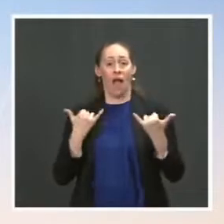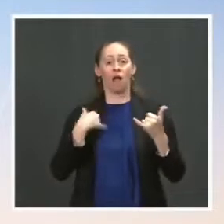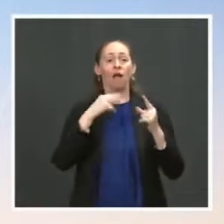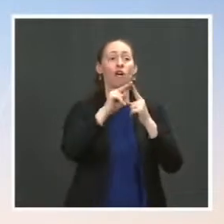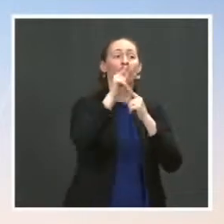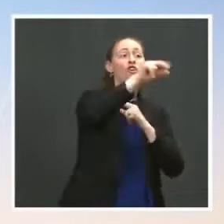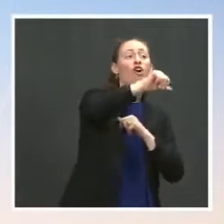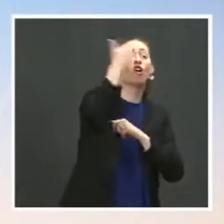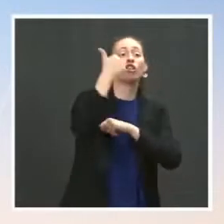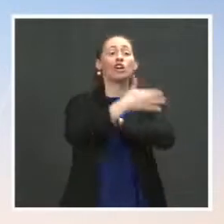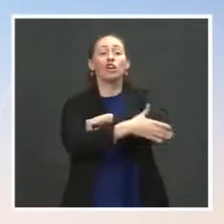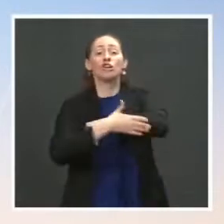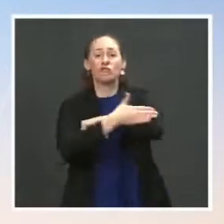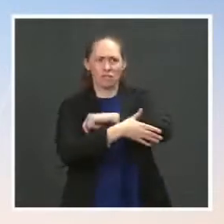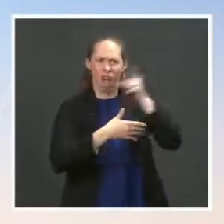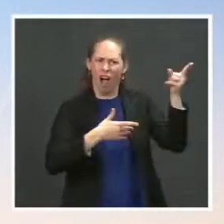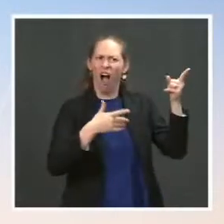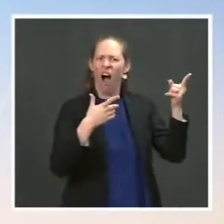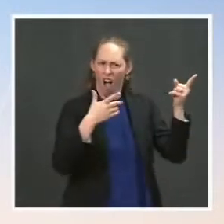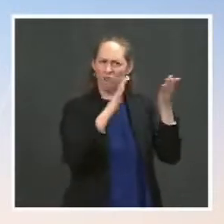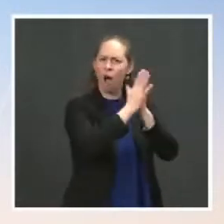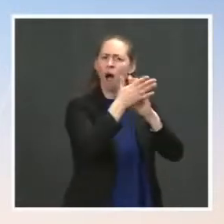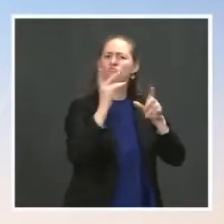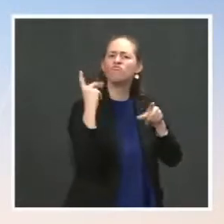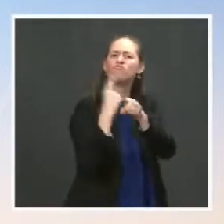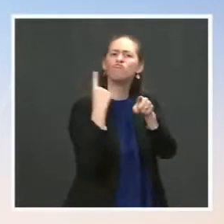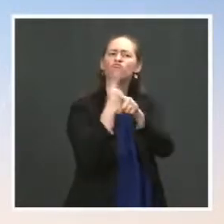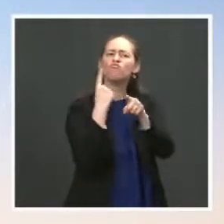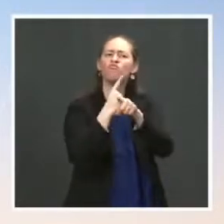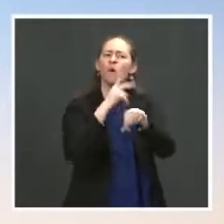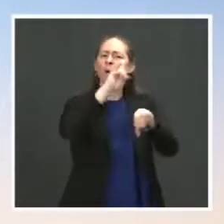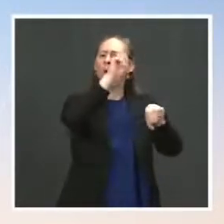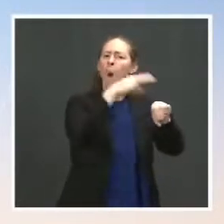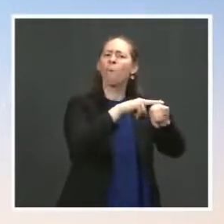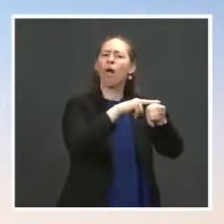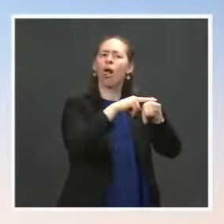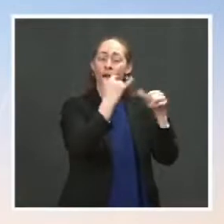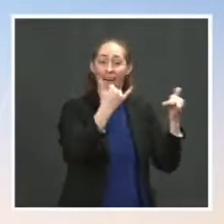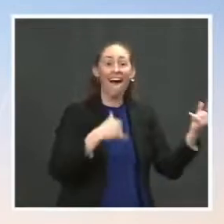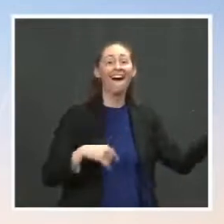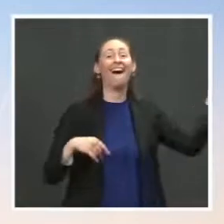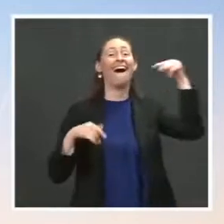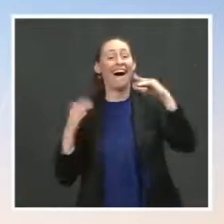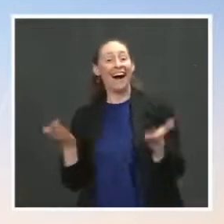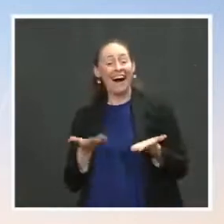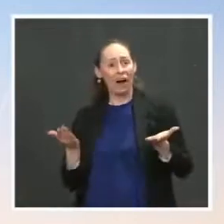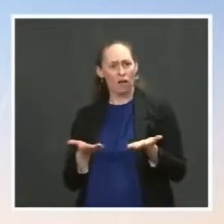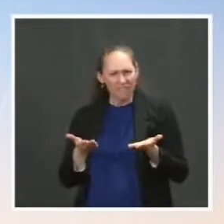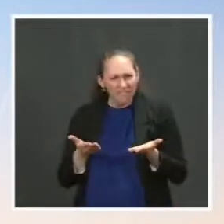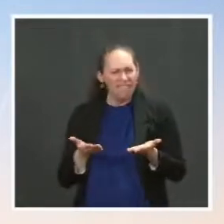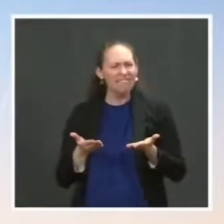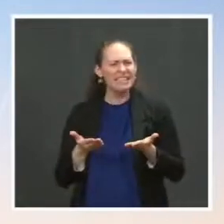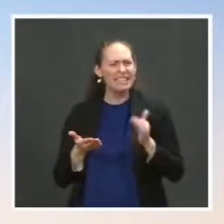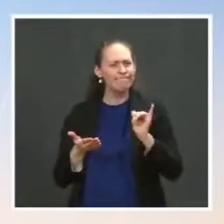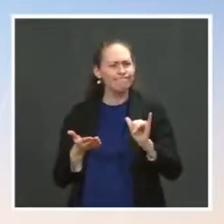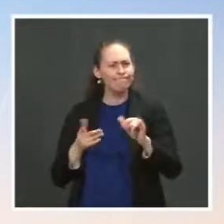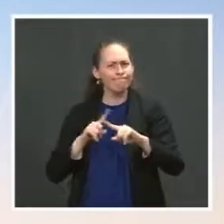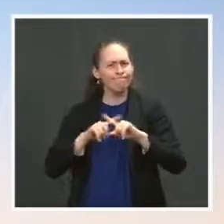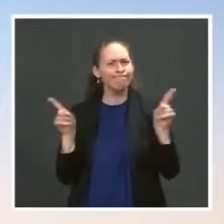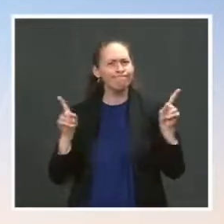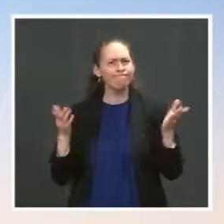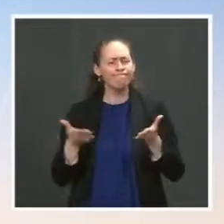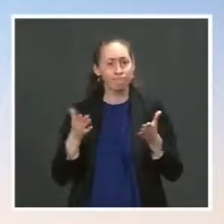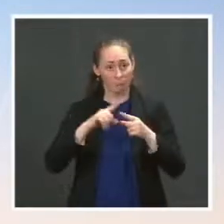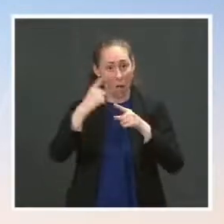rail and their availability here in the U.S. But this is not crafted in a way that's targeting any one area. This is about